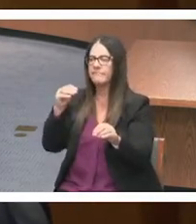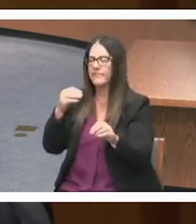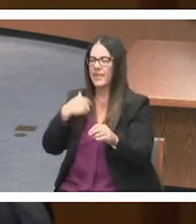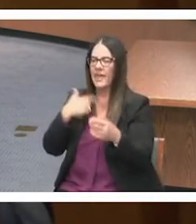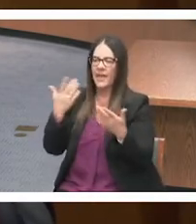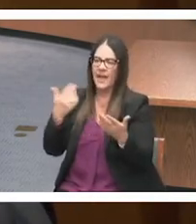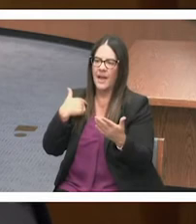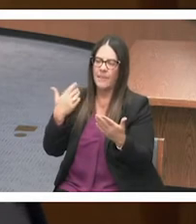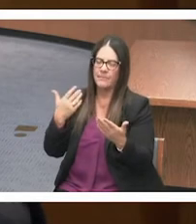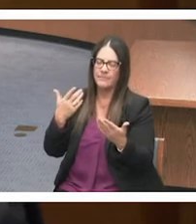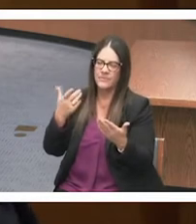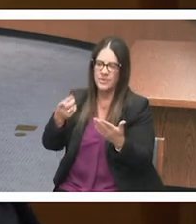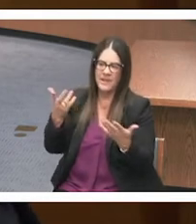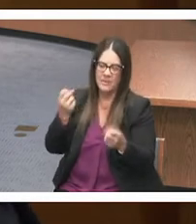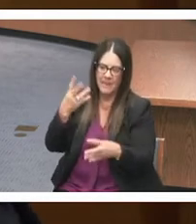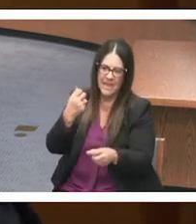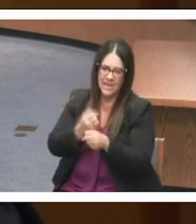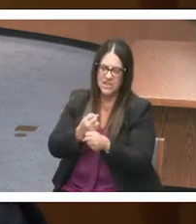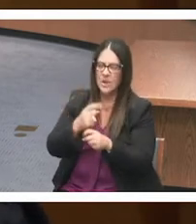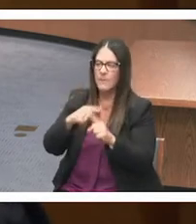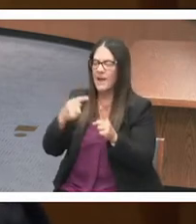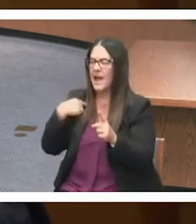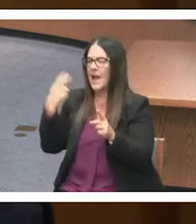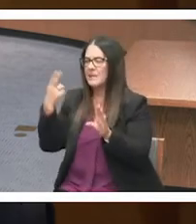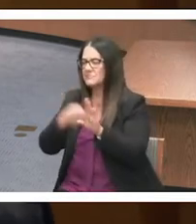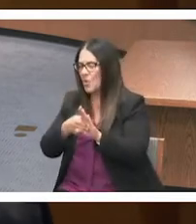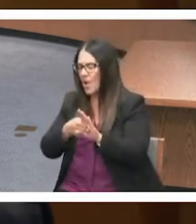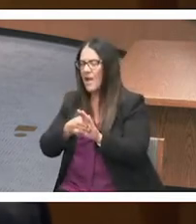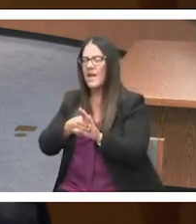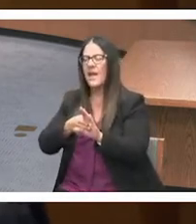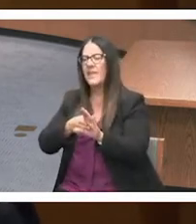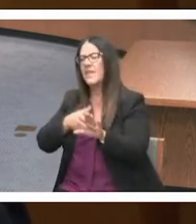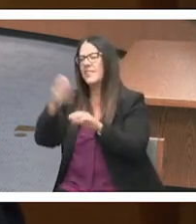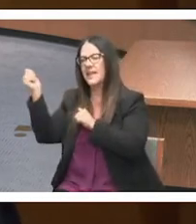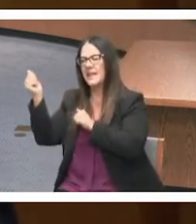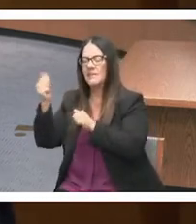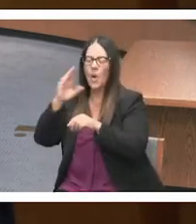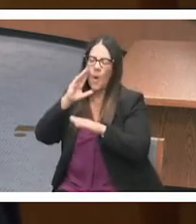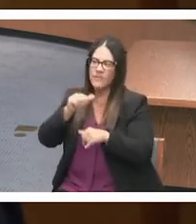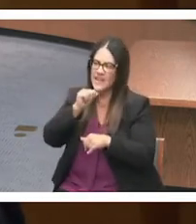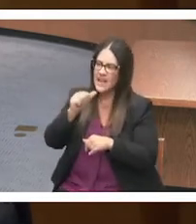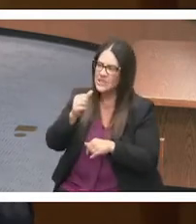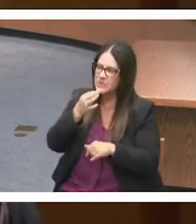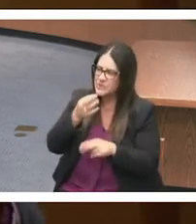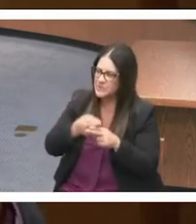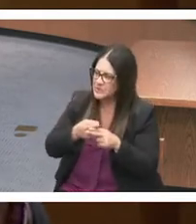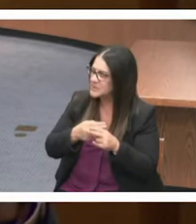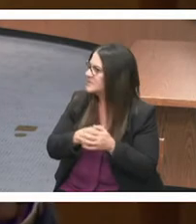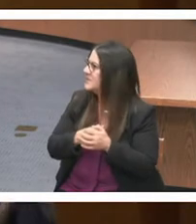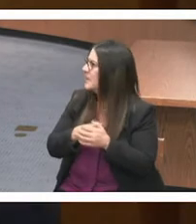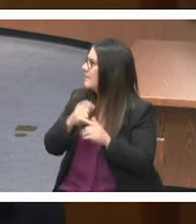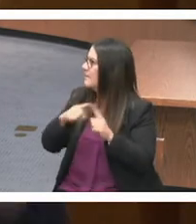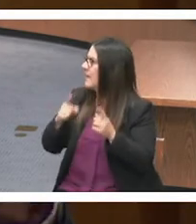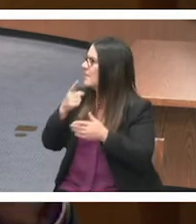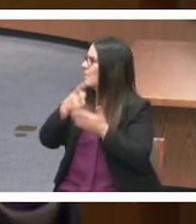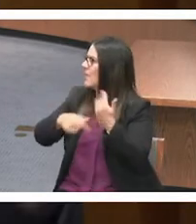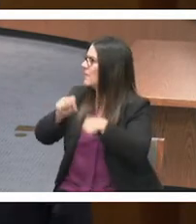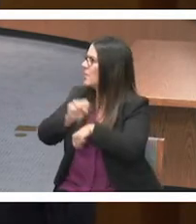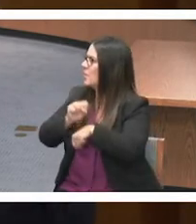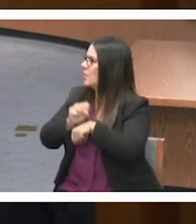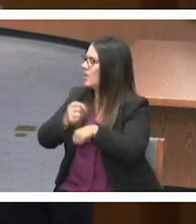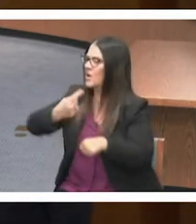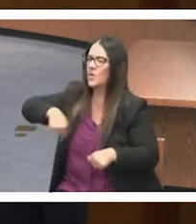you've been here for a long time, I'll be gone before you know it. Hopefully not too soon. But the fact is, the work that we're doing